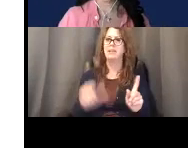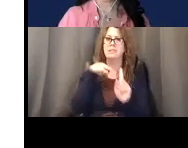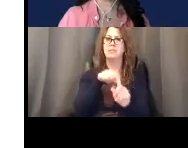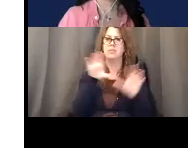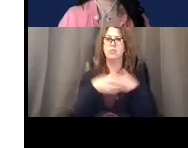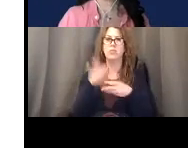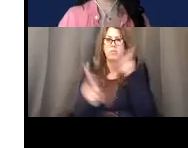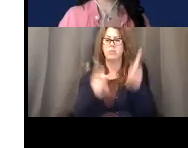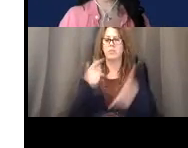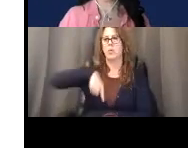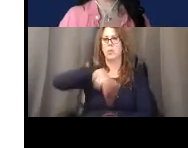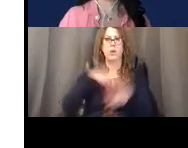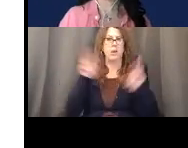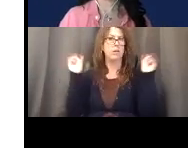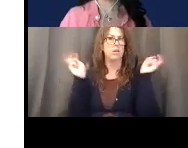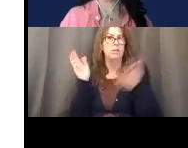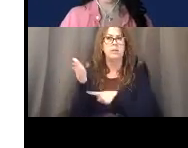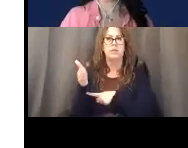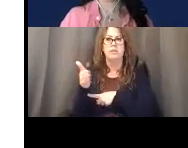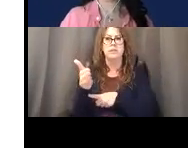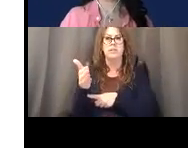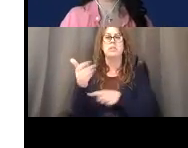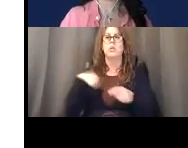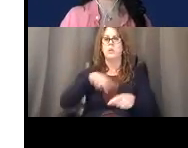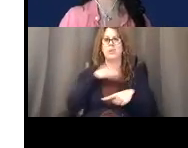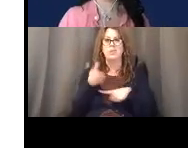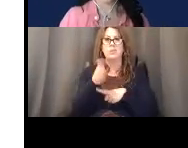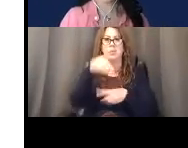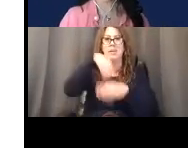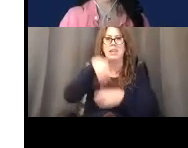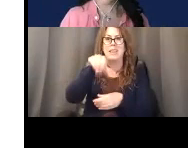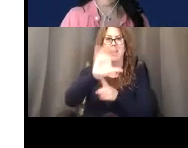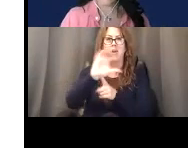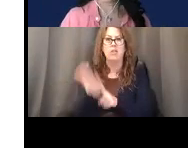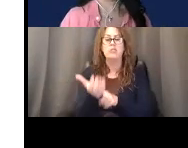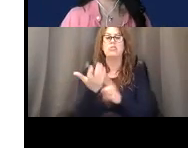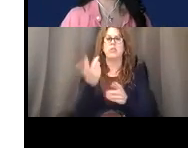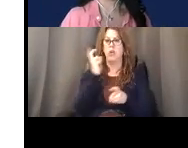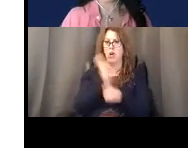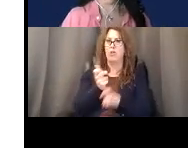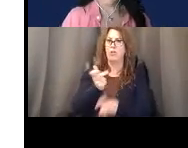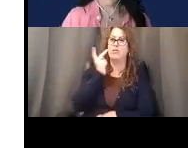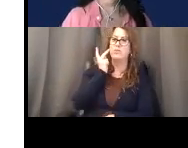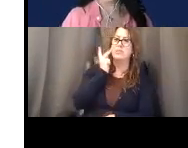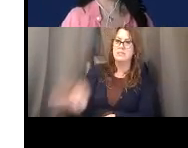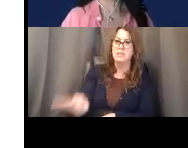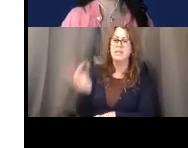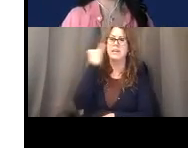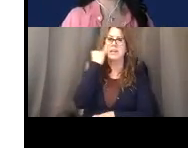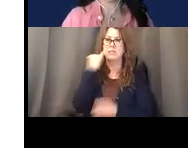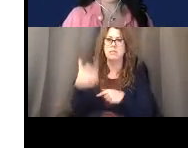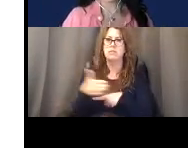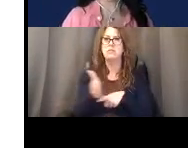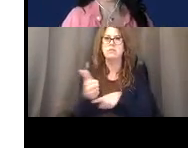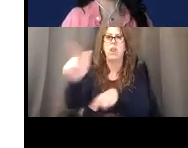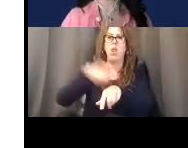right? And the longer we swim in a culture, the more invisible it becomes. And so this is for all of us to own, all of us to recognize, and